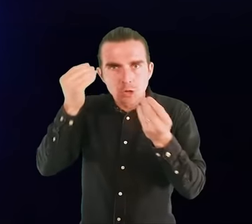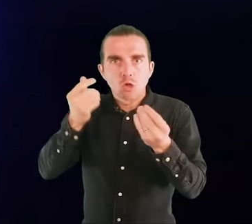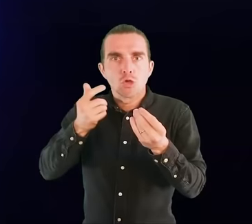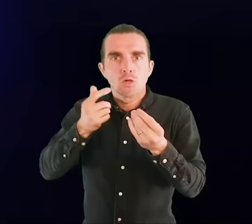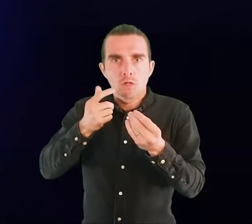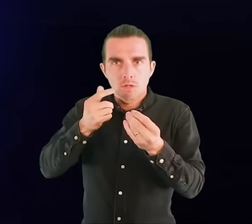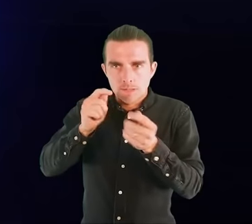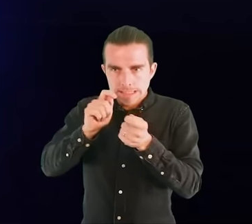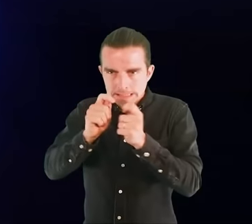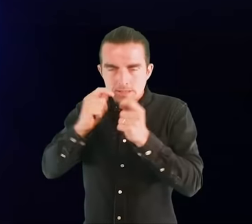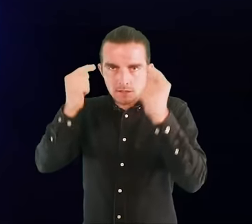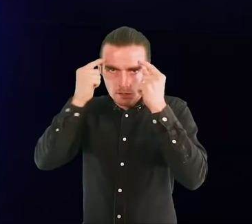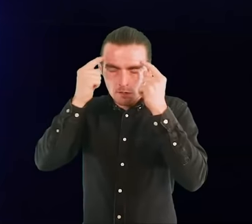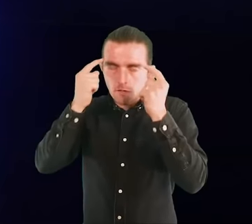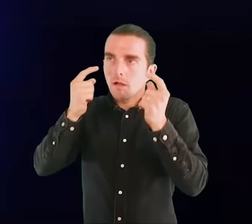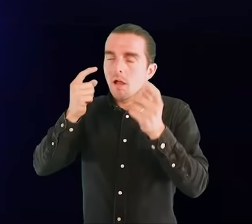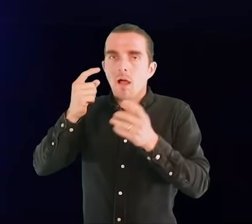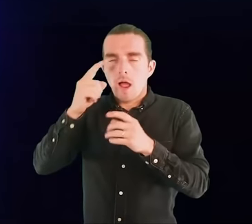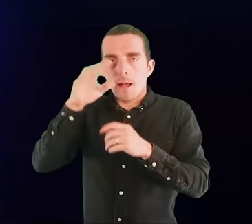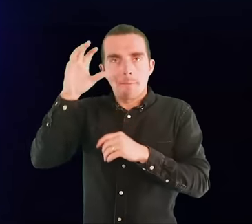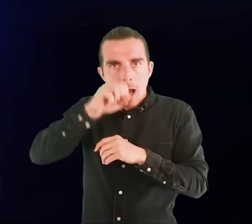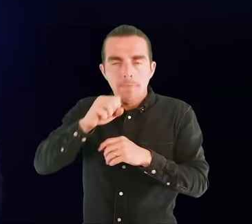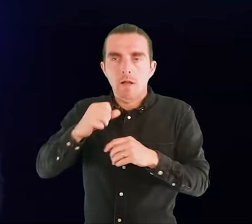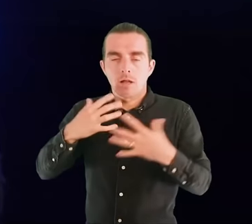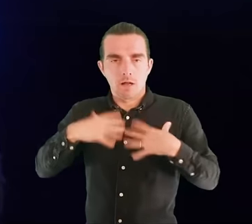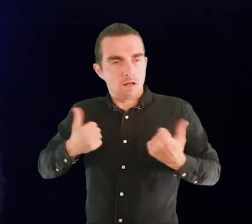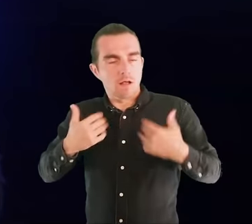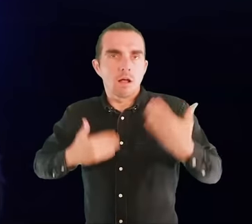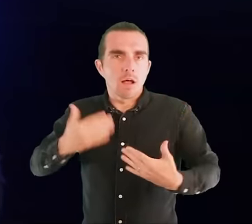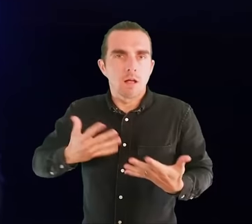questions. What if I outlive my children?